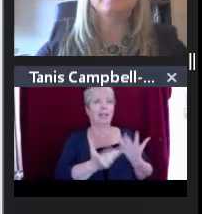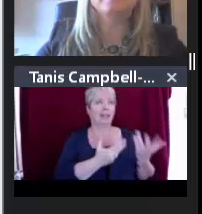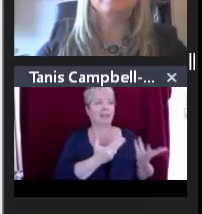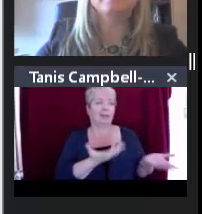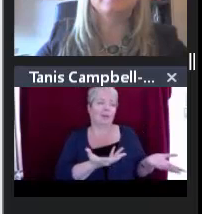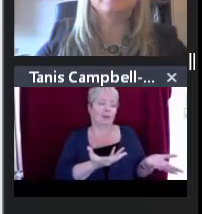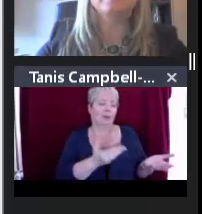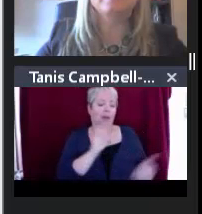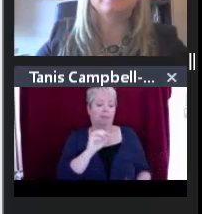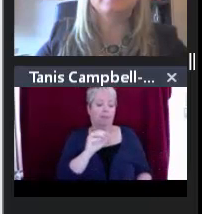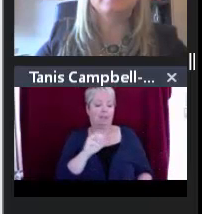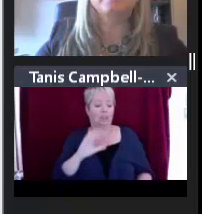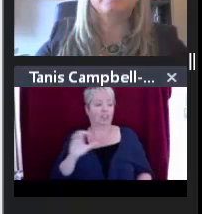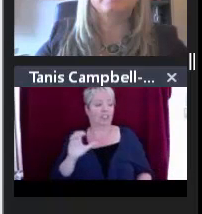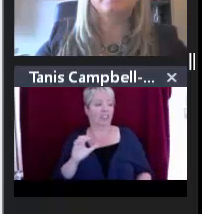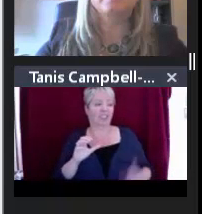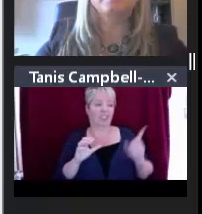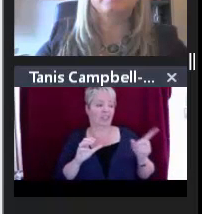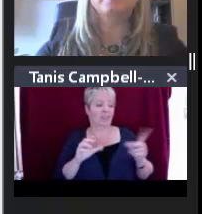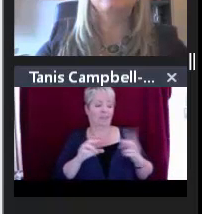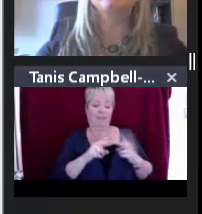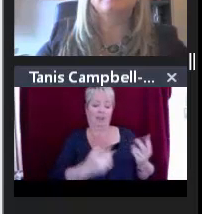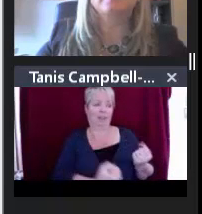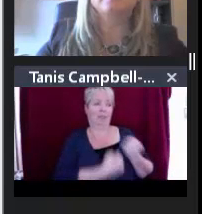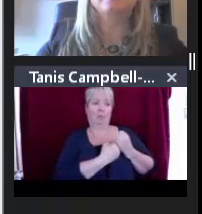Make a Change was very supportive